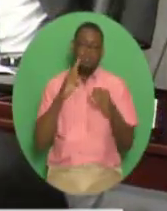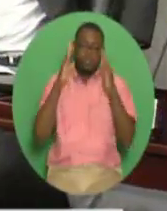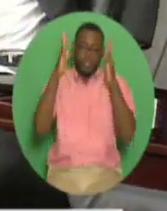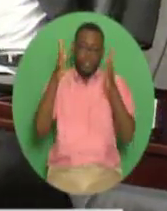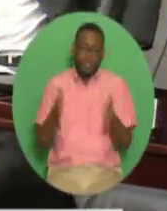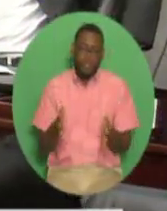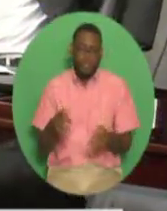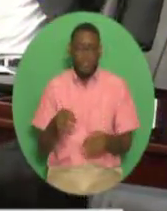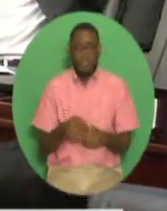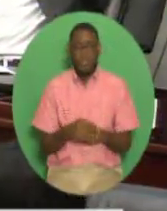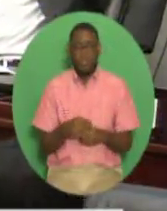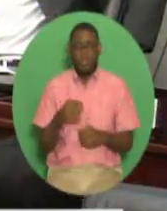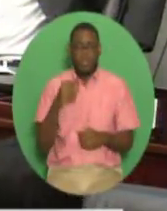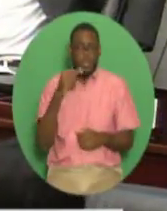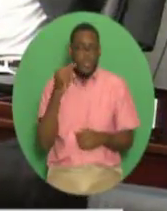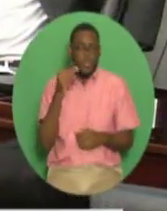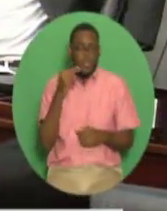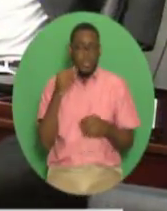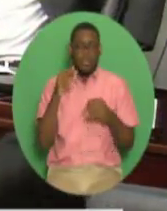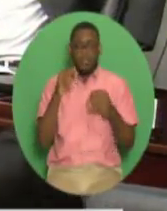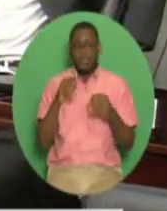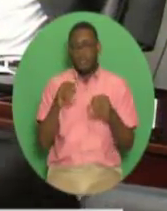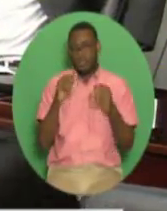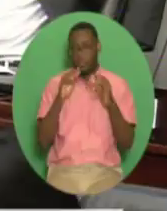Madam Speaker,